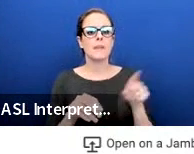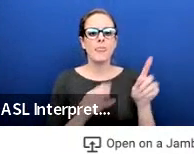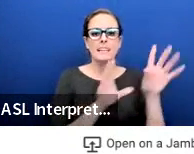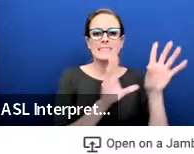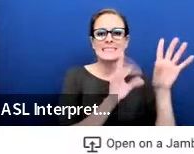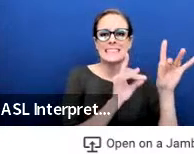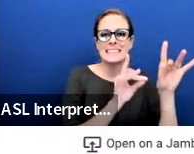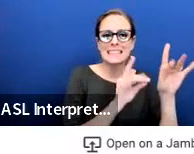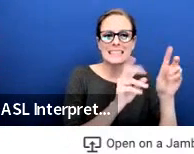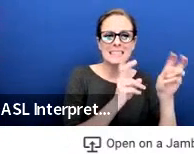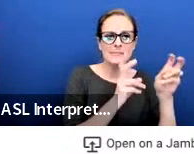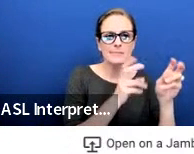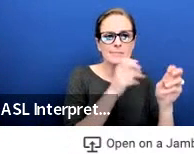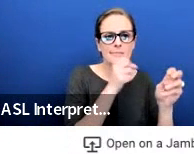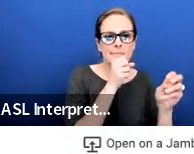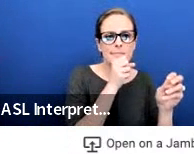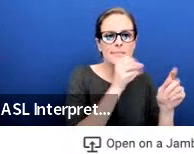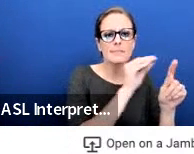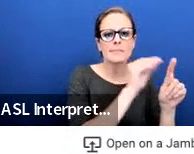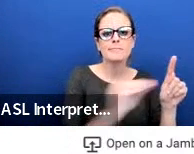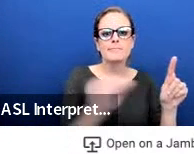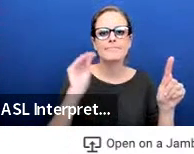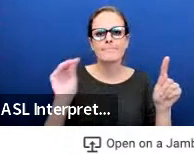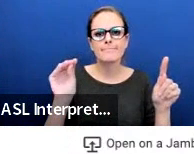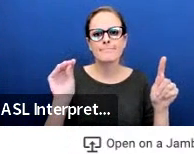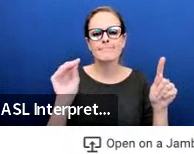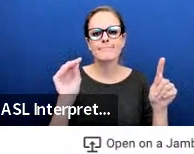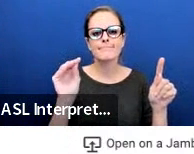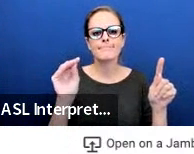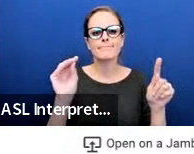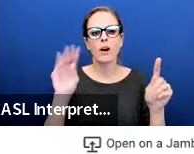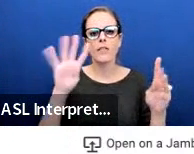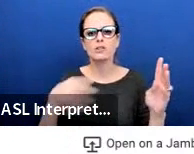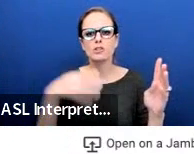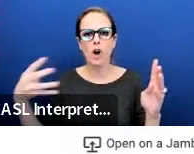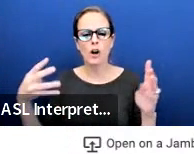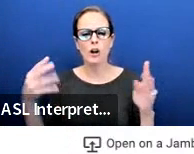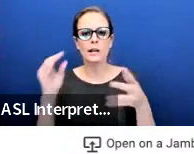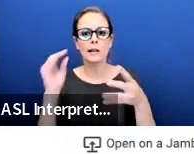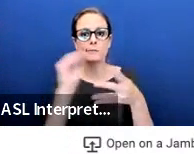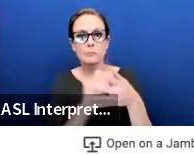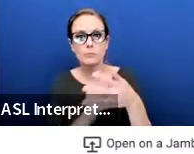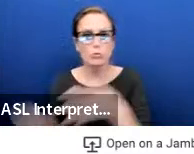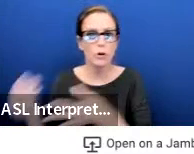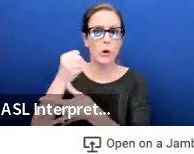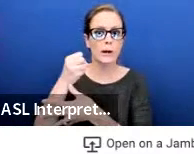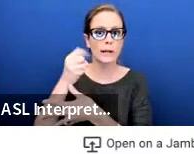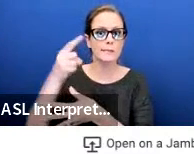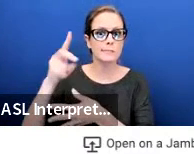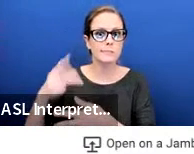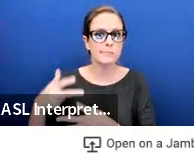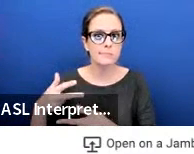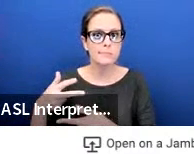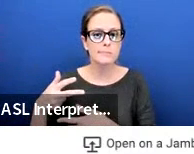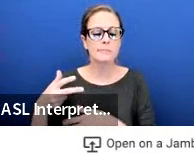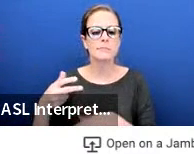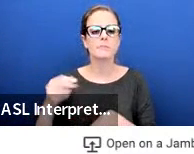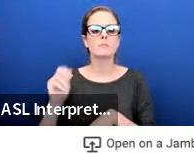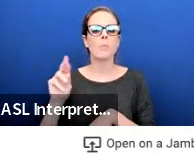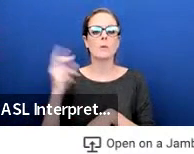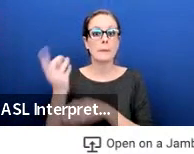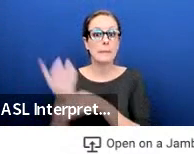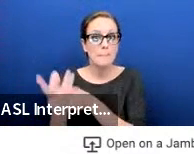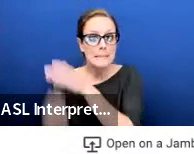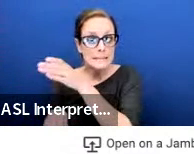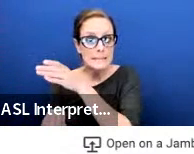chart of prioritization. If there's something that's missing or maybe not stated in one of these, we can also go ahead and